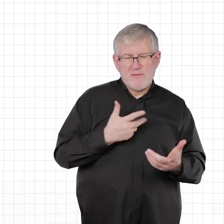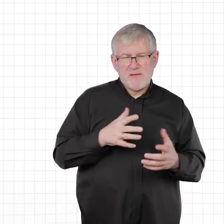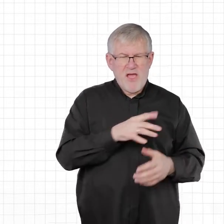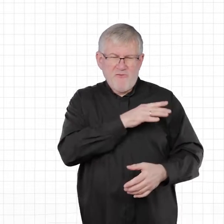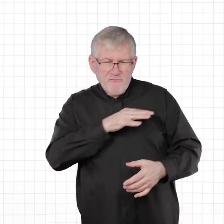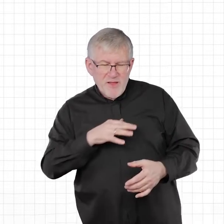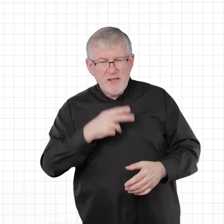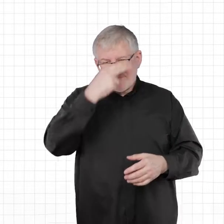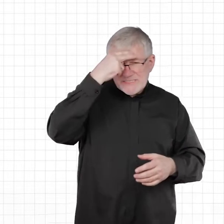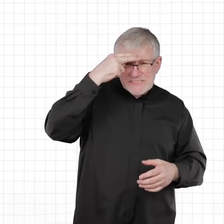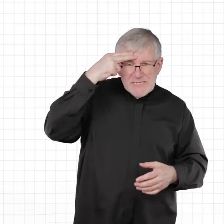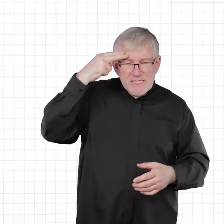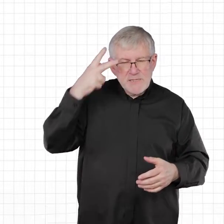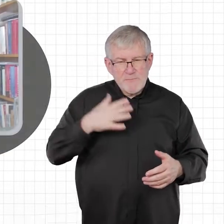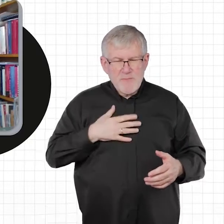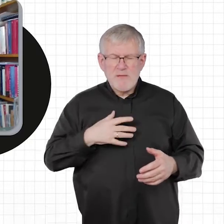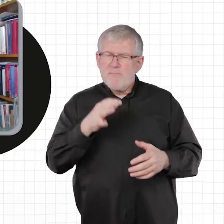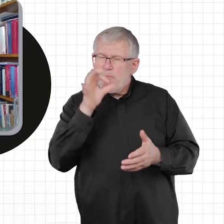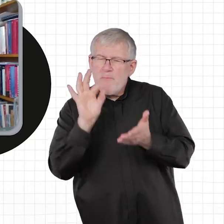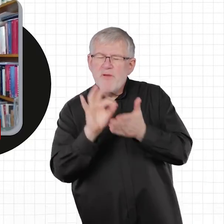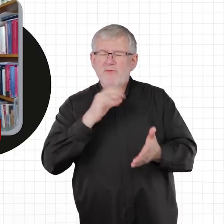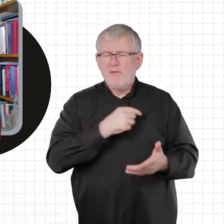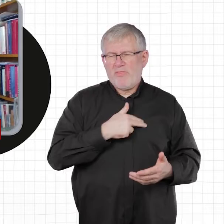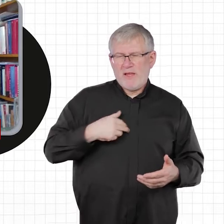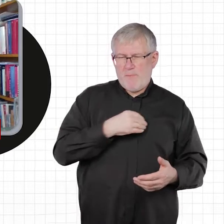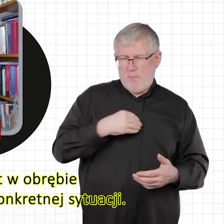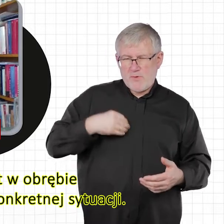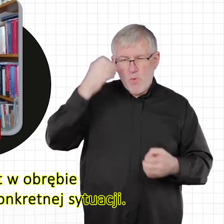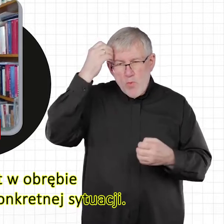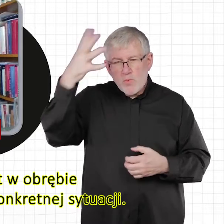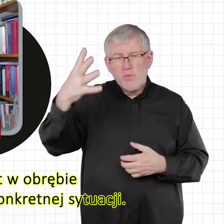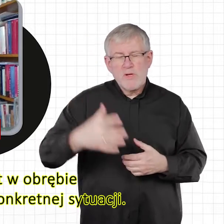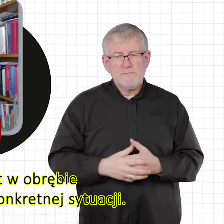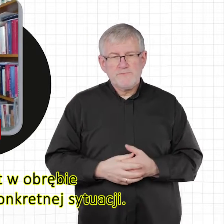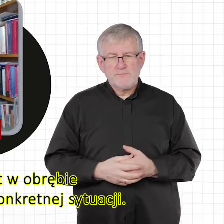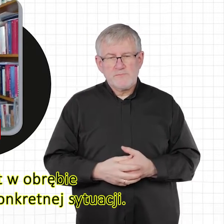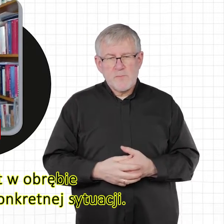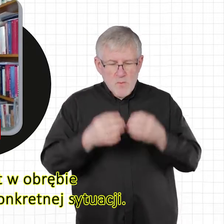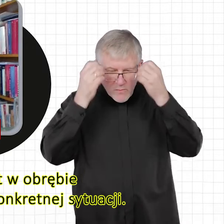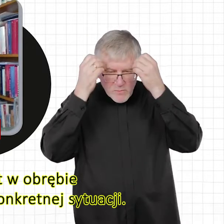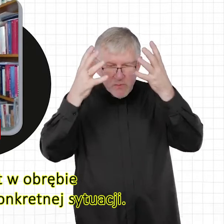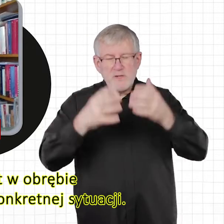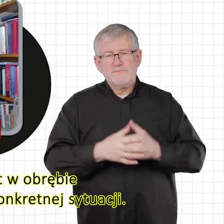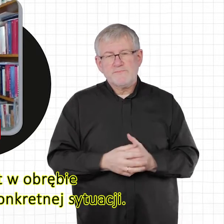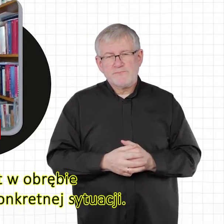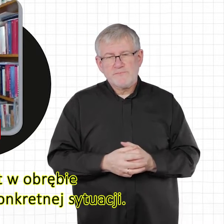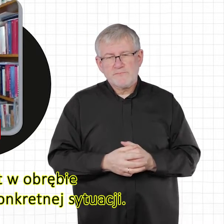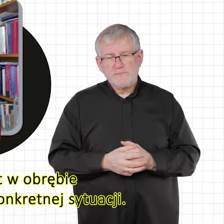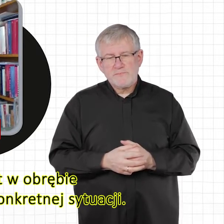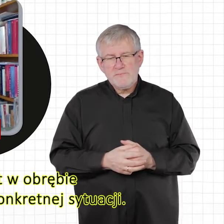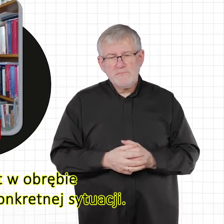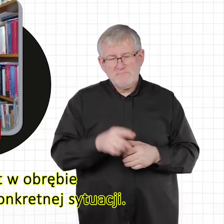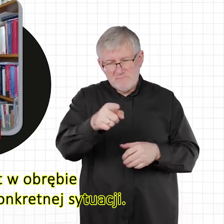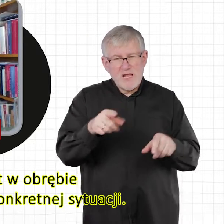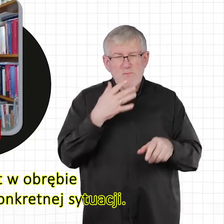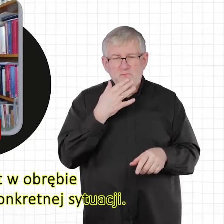we can. Does not solve. Yeah, exactly. Yeah, we can discuss about something, we want